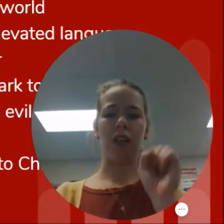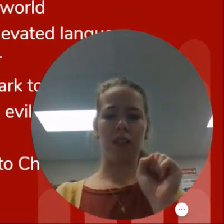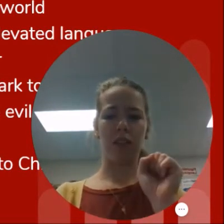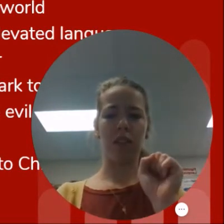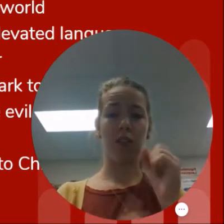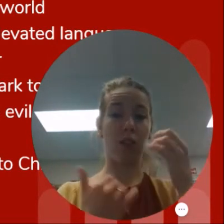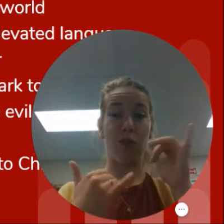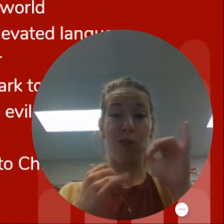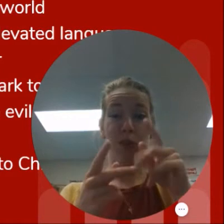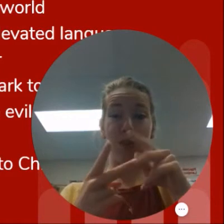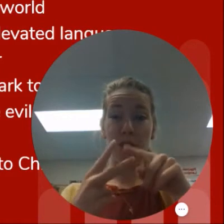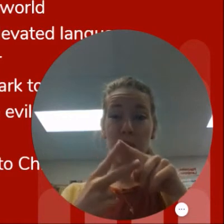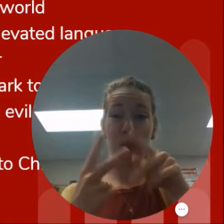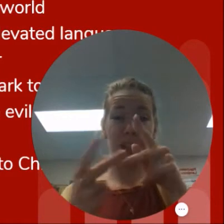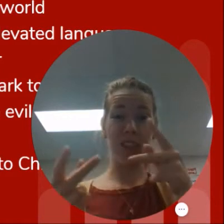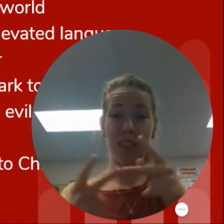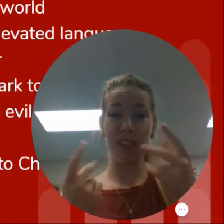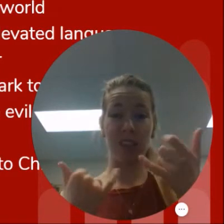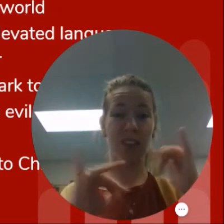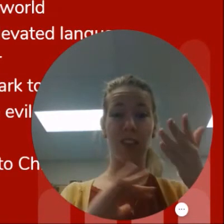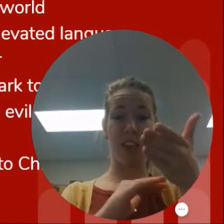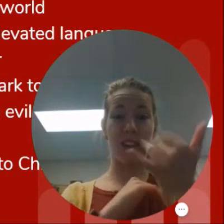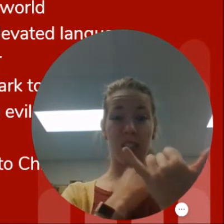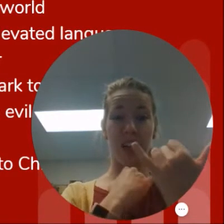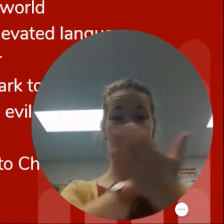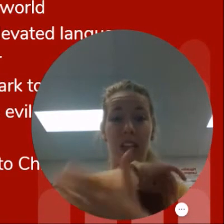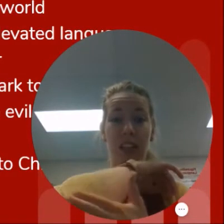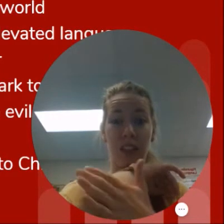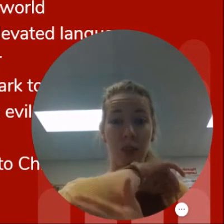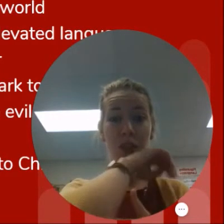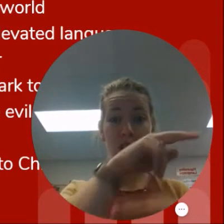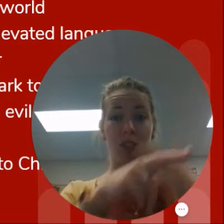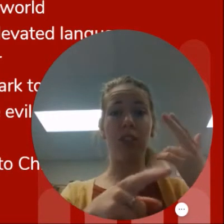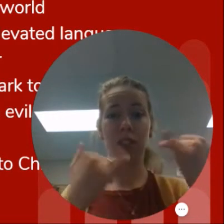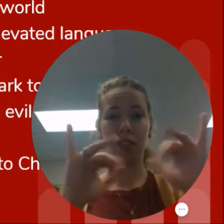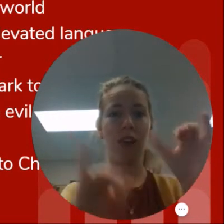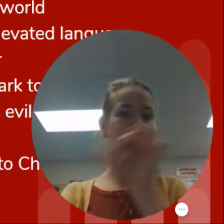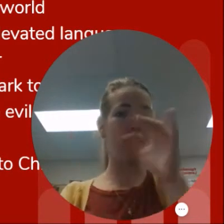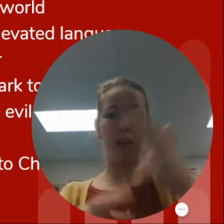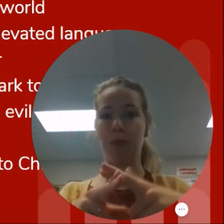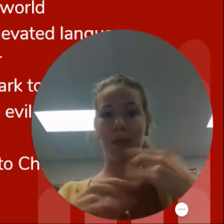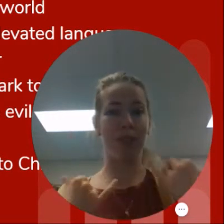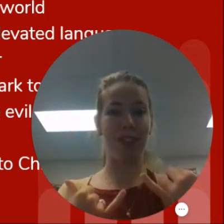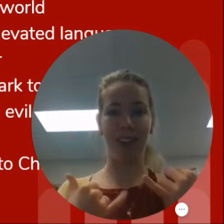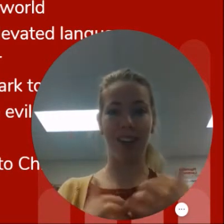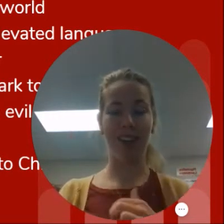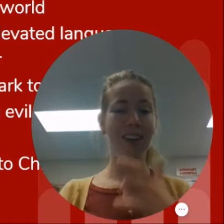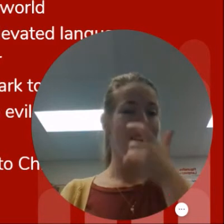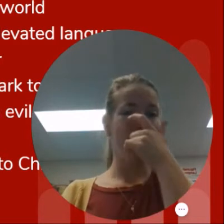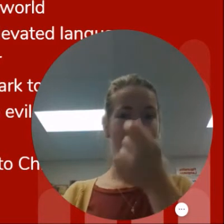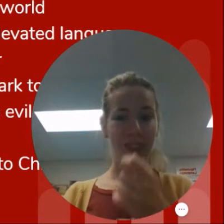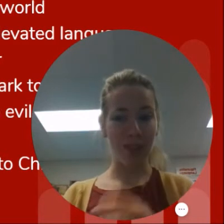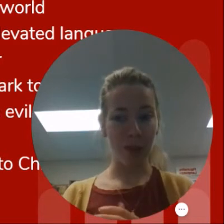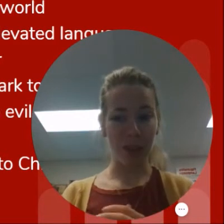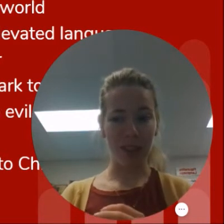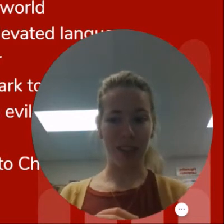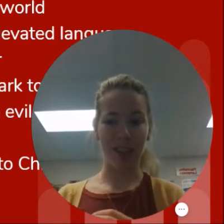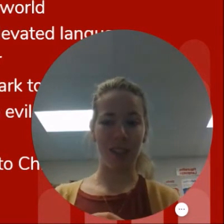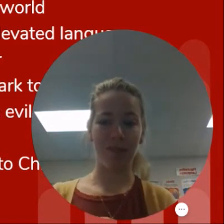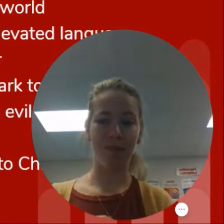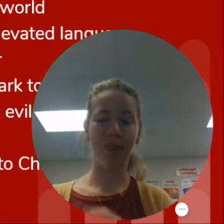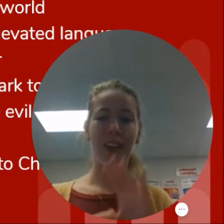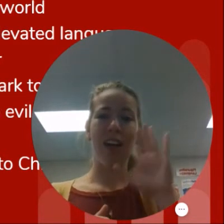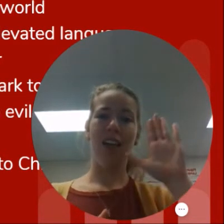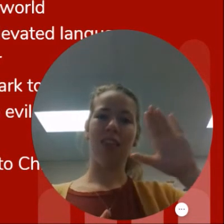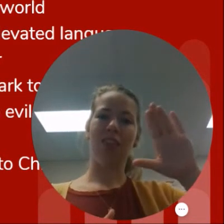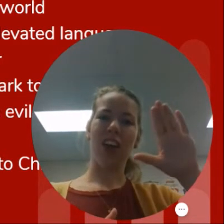the Danes. So those two places are still there today. Like those countries still have the same names as today, which is super